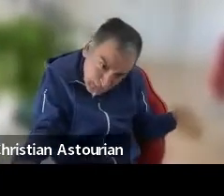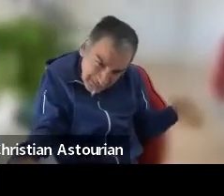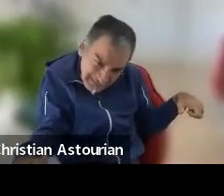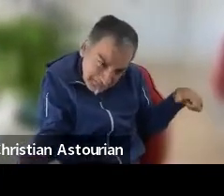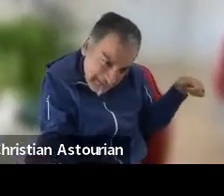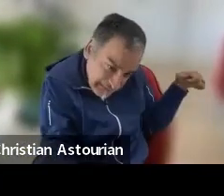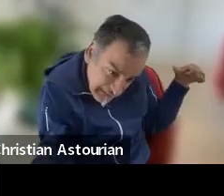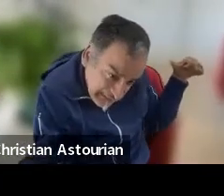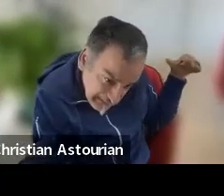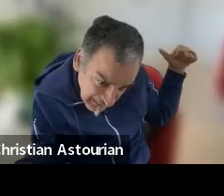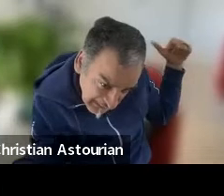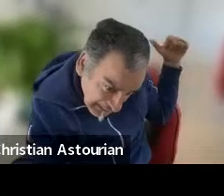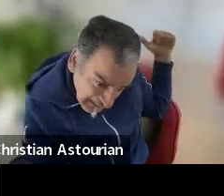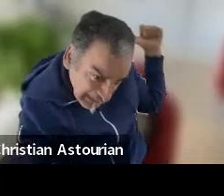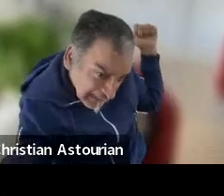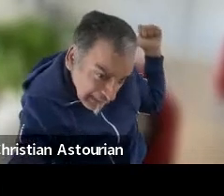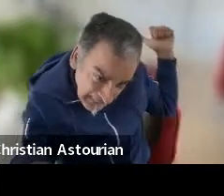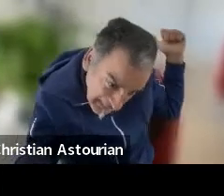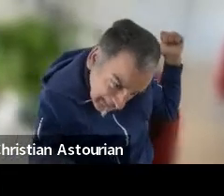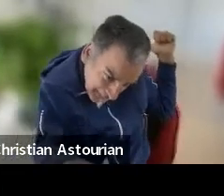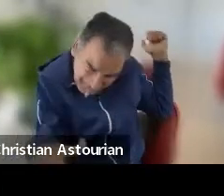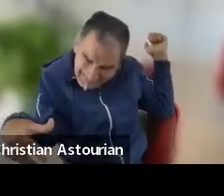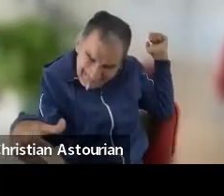Now with my